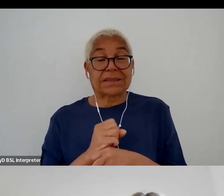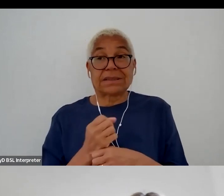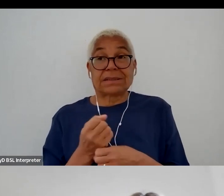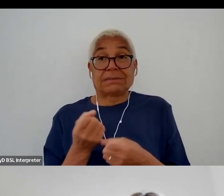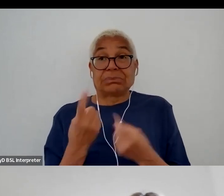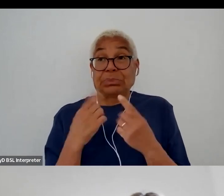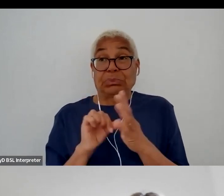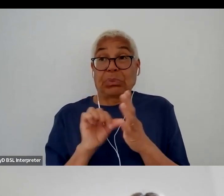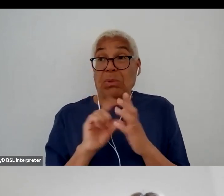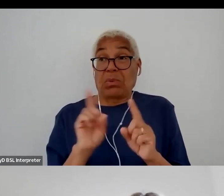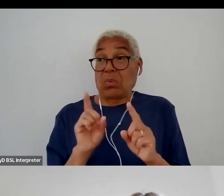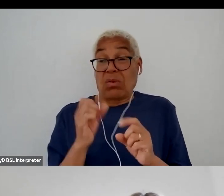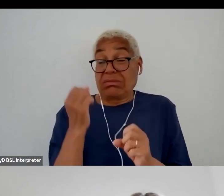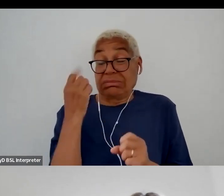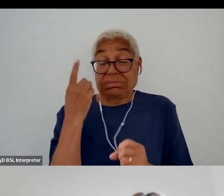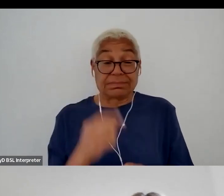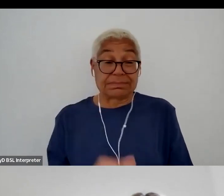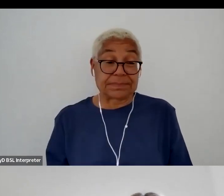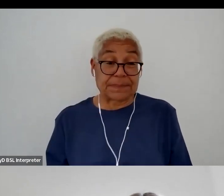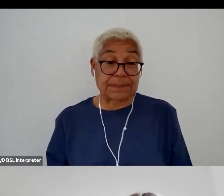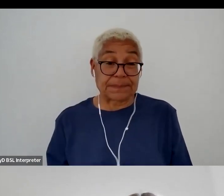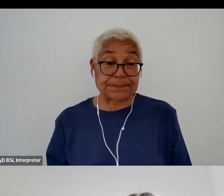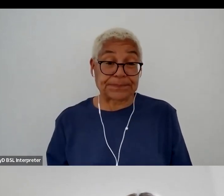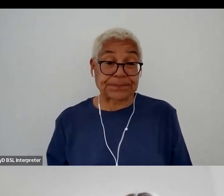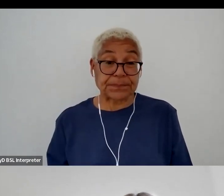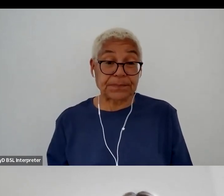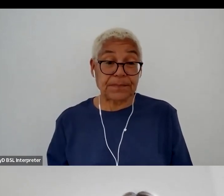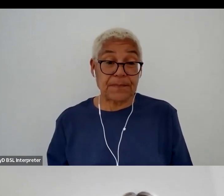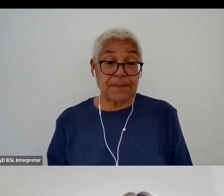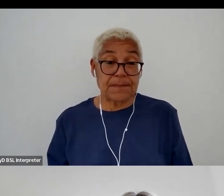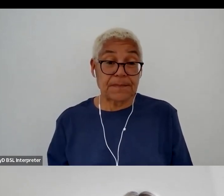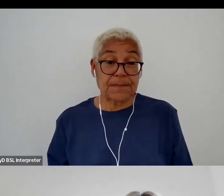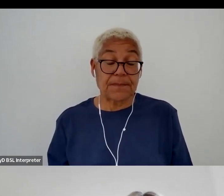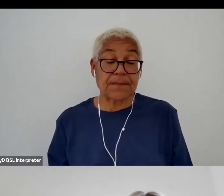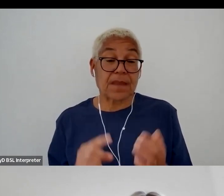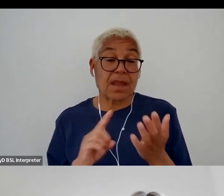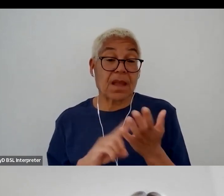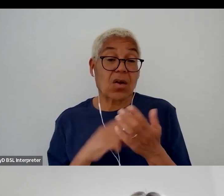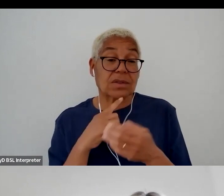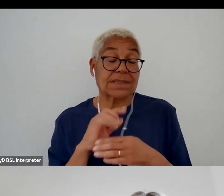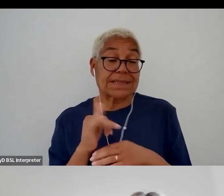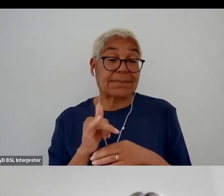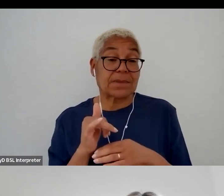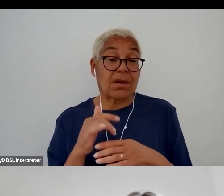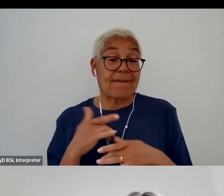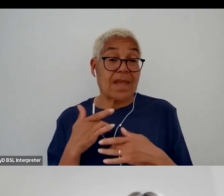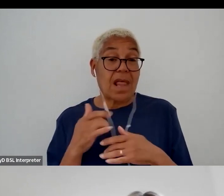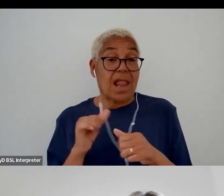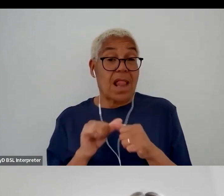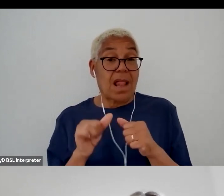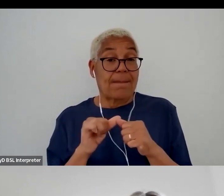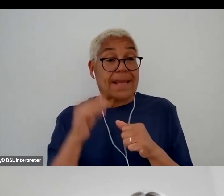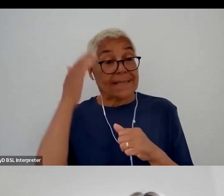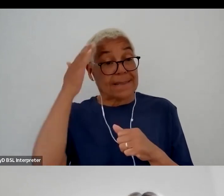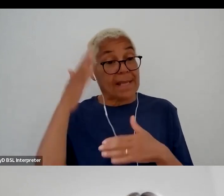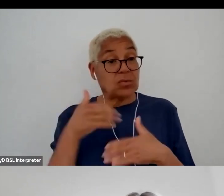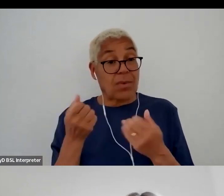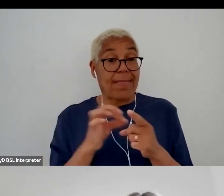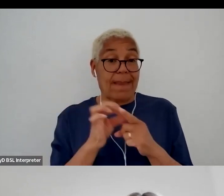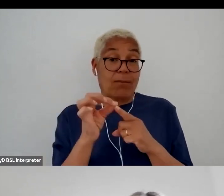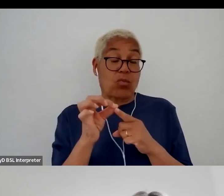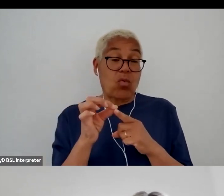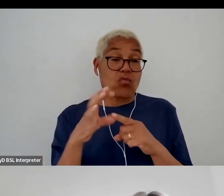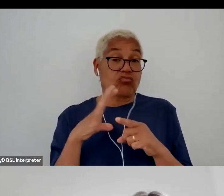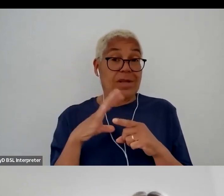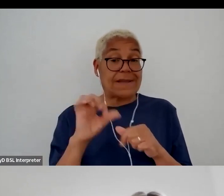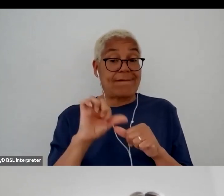might be. So I think sometimes it's better to improve your mental health for the next generation. Absolutely,